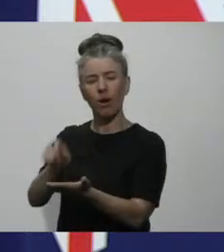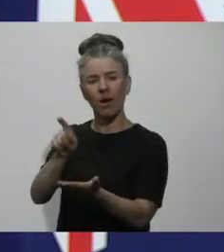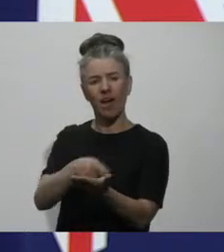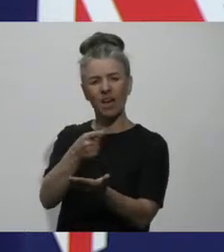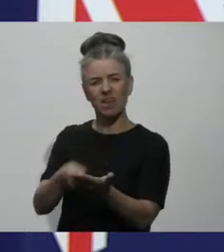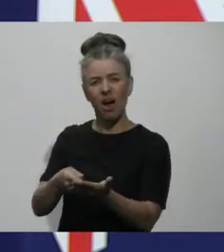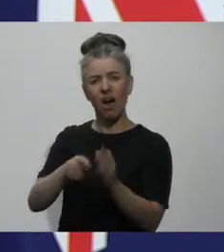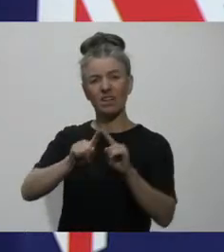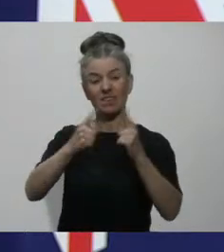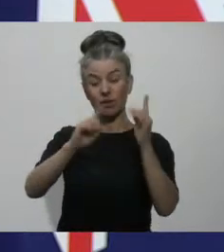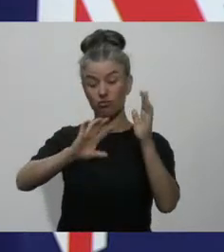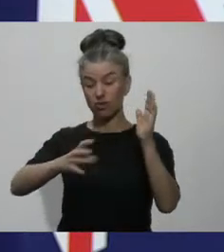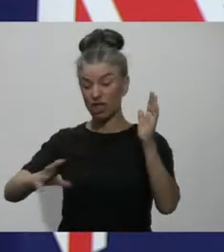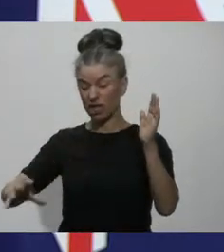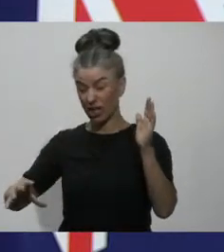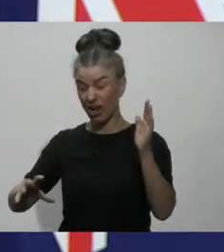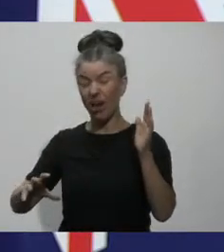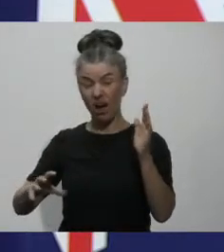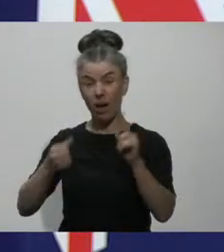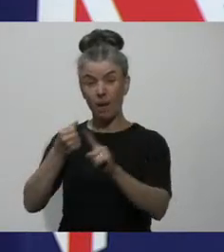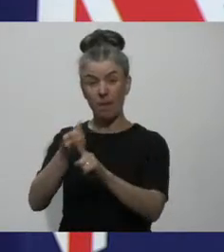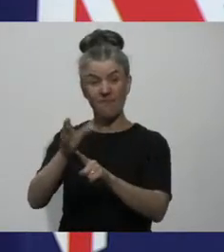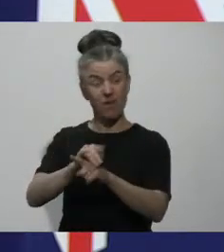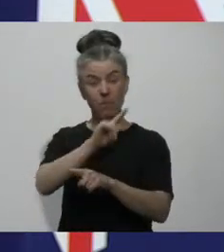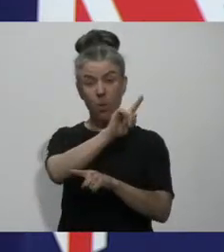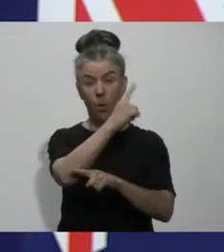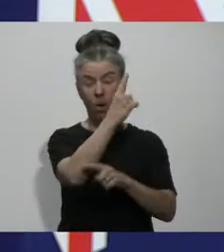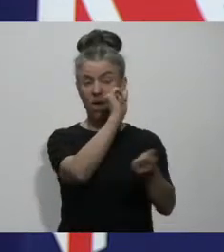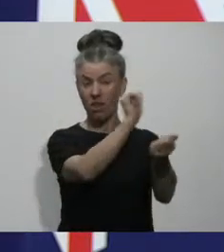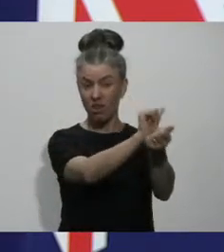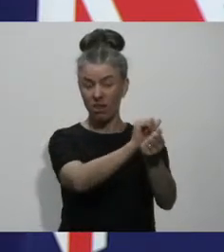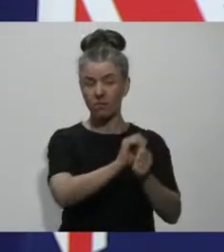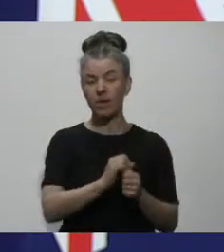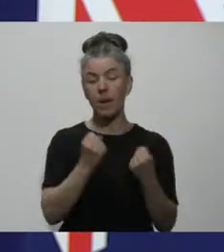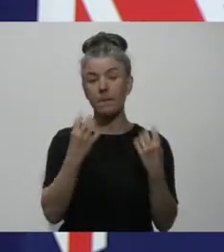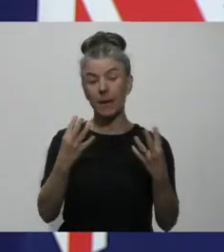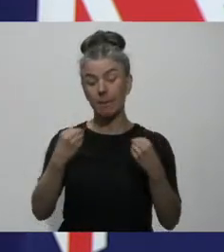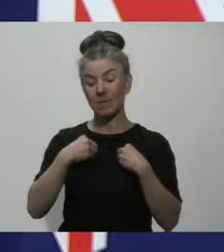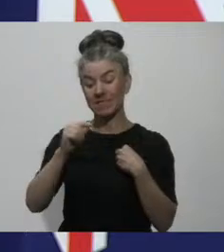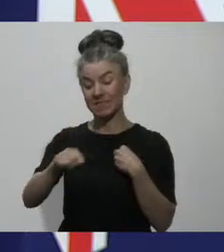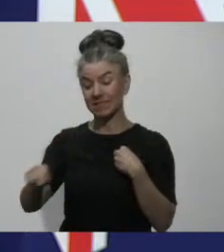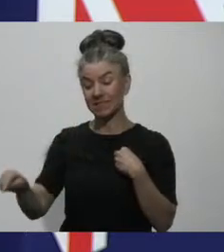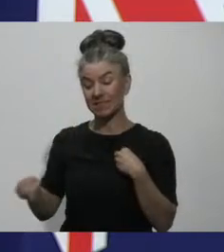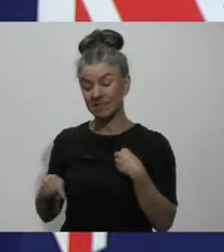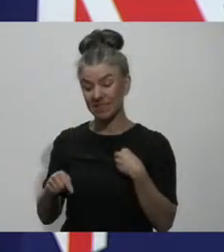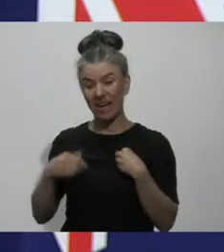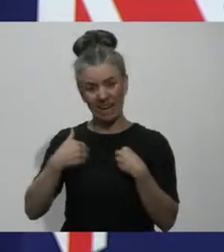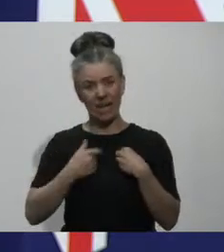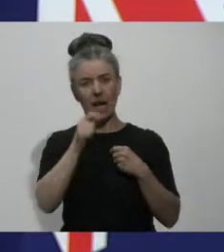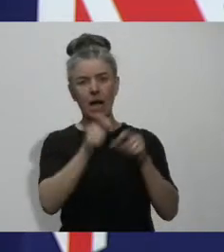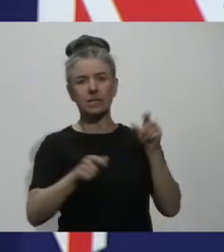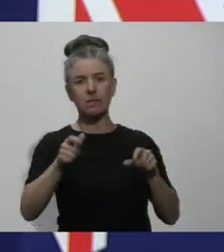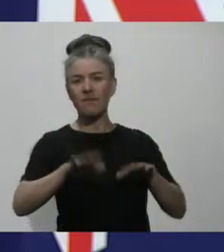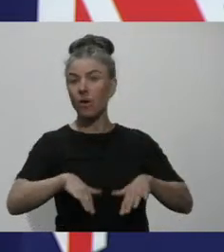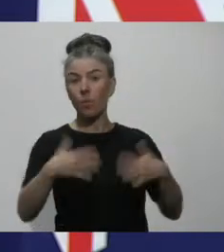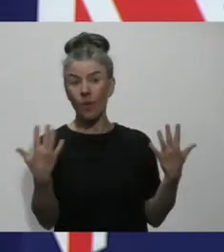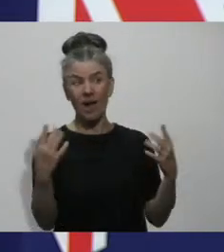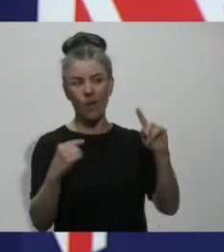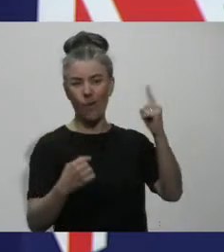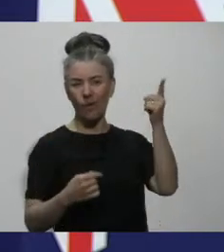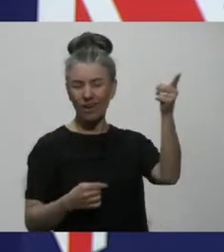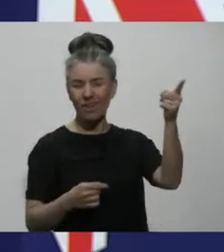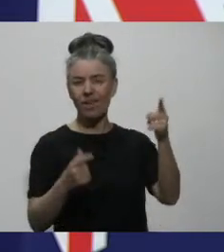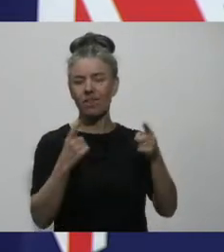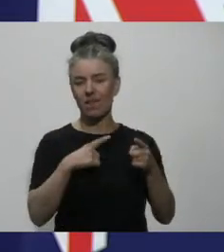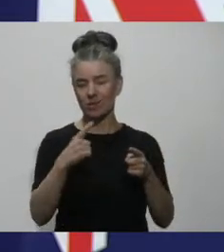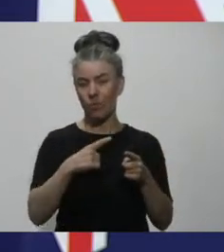economies throughout New Zealand. A lot of businesses outside of Auckland rely on customers from Auckland. So making the wage subsidy nationwide